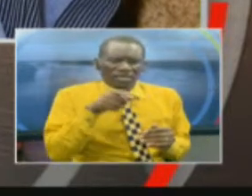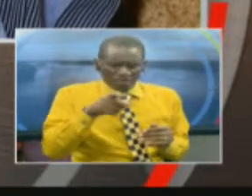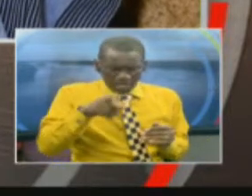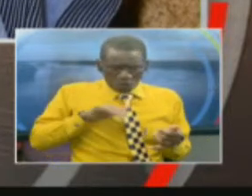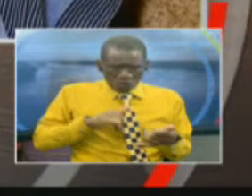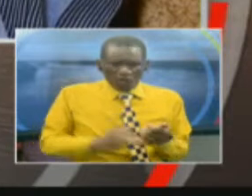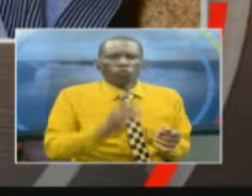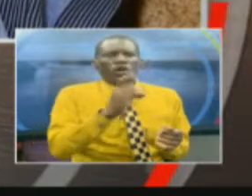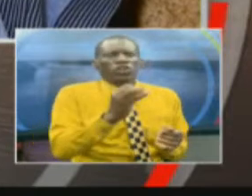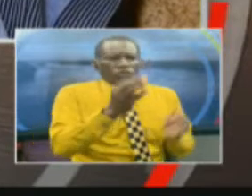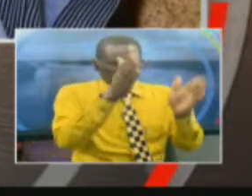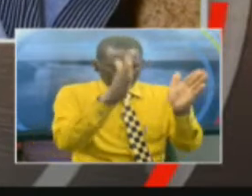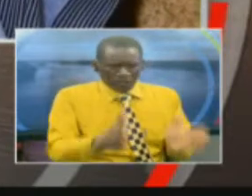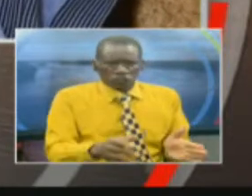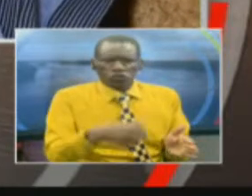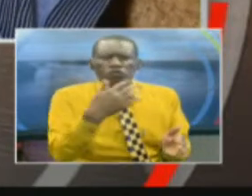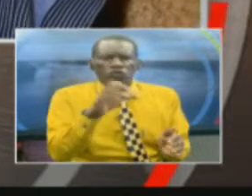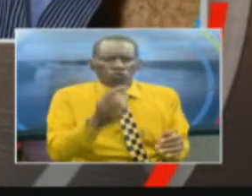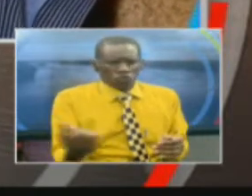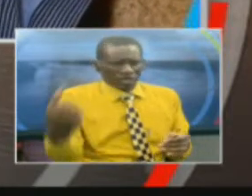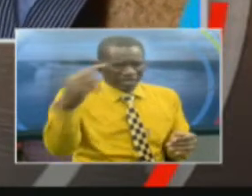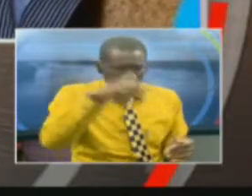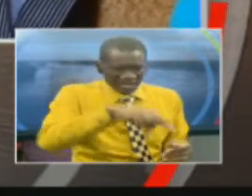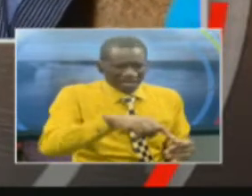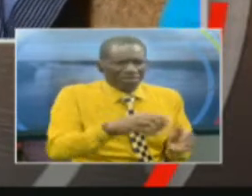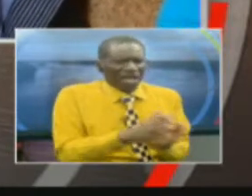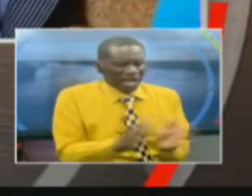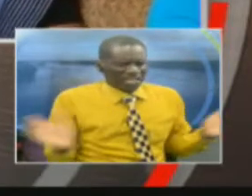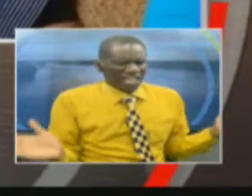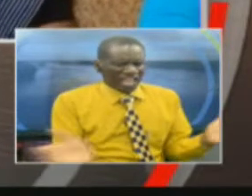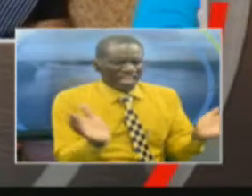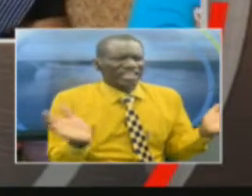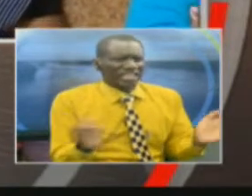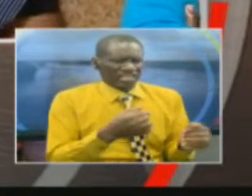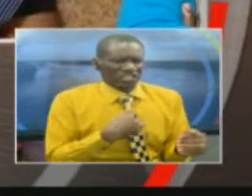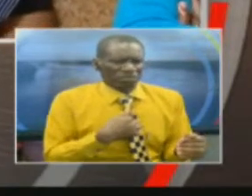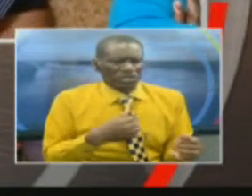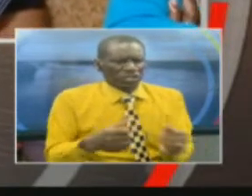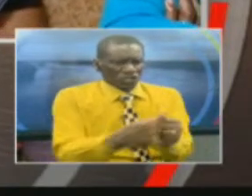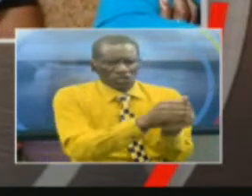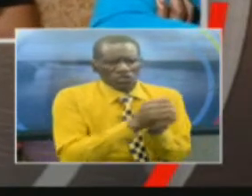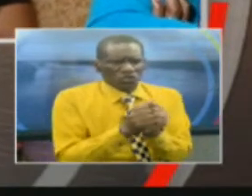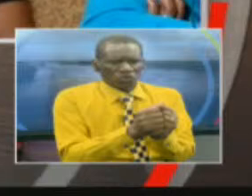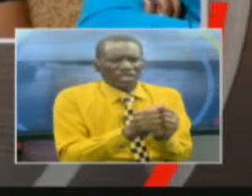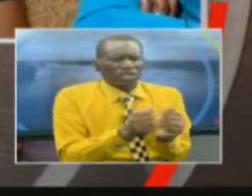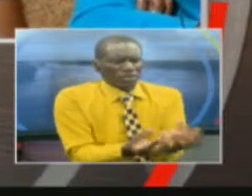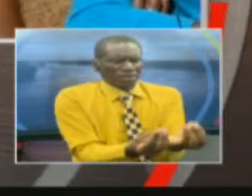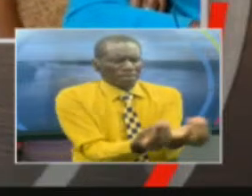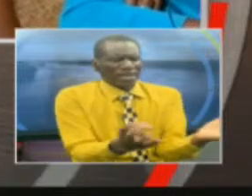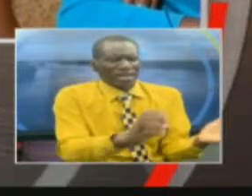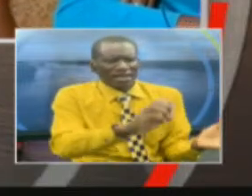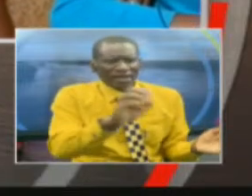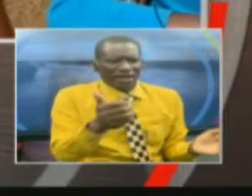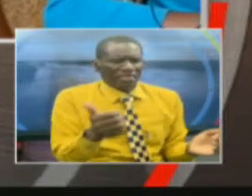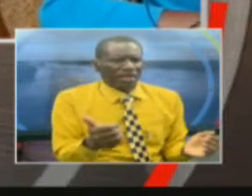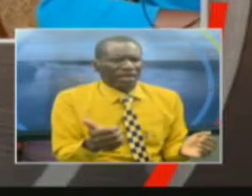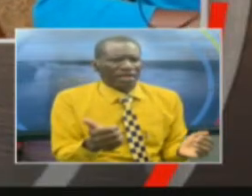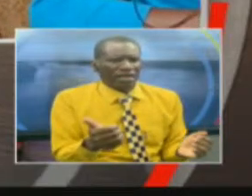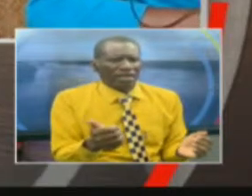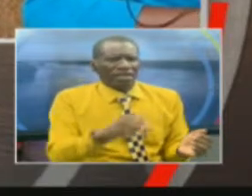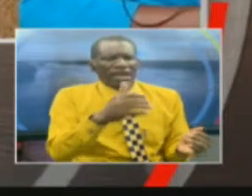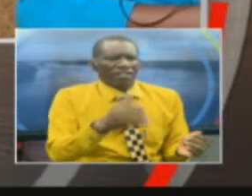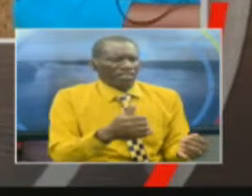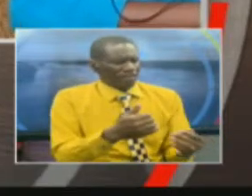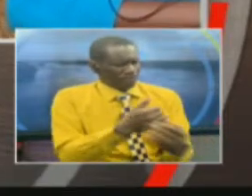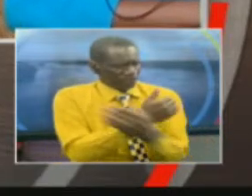persons who will come and encourage me, and together with many other